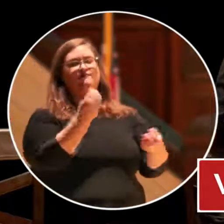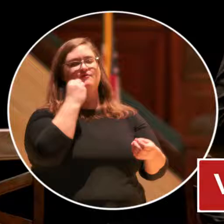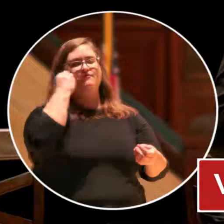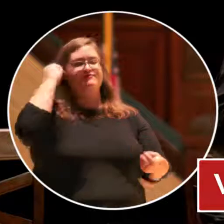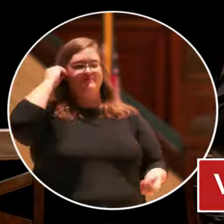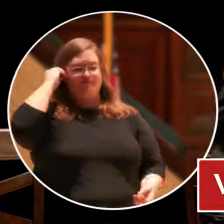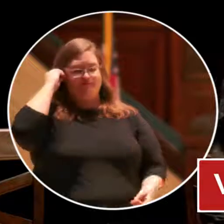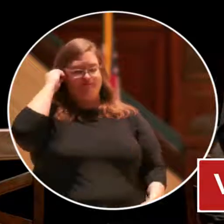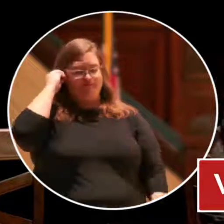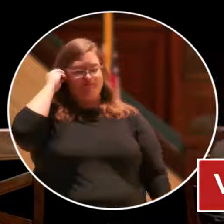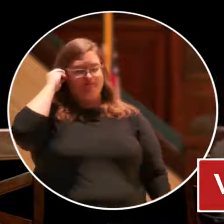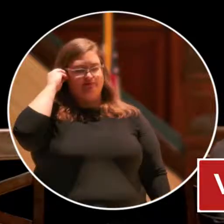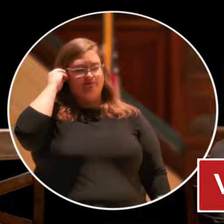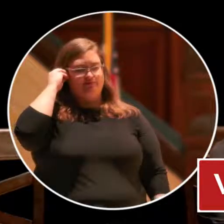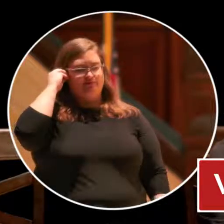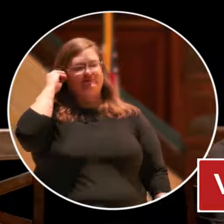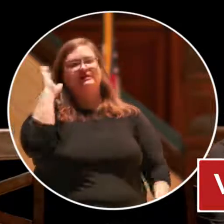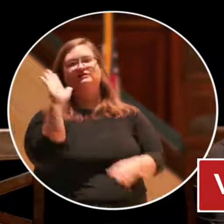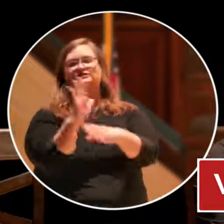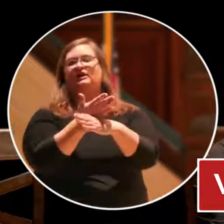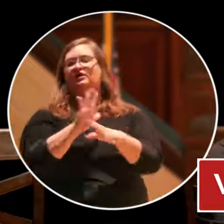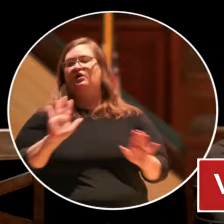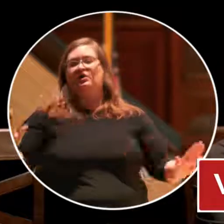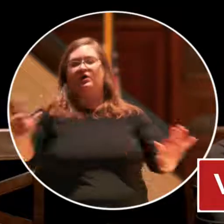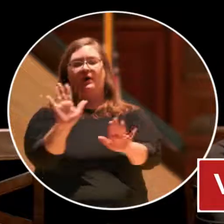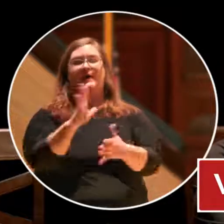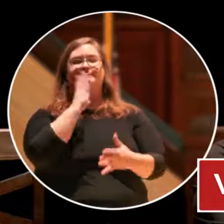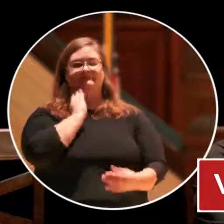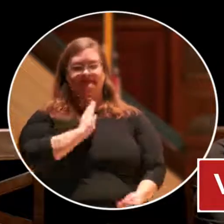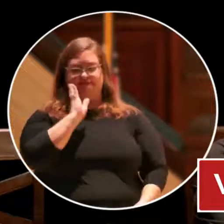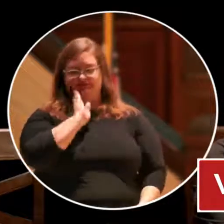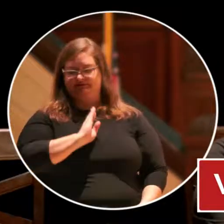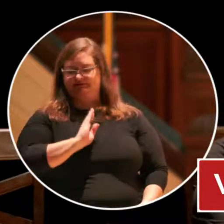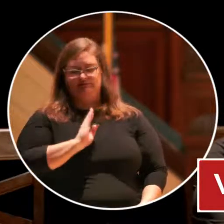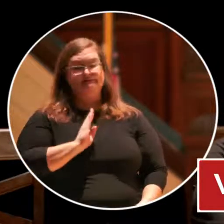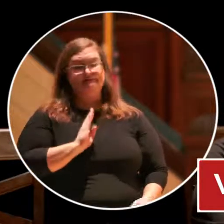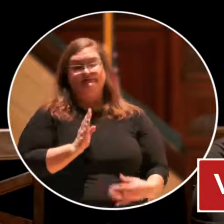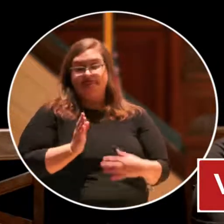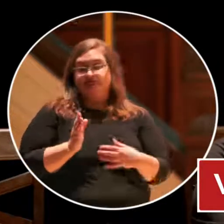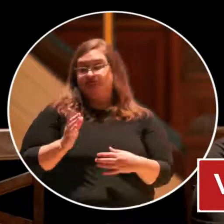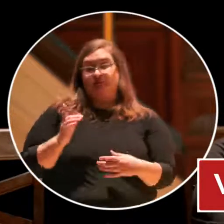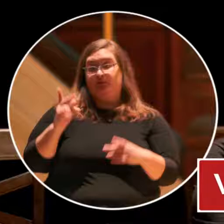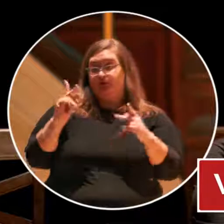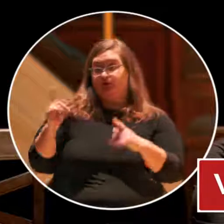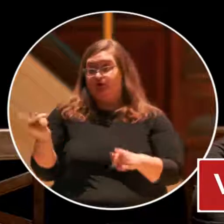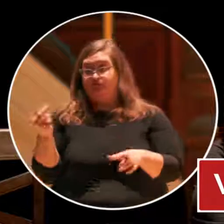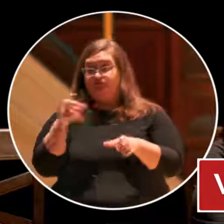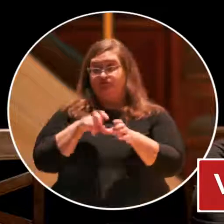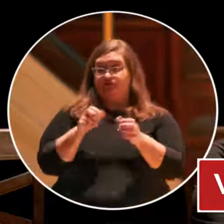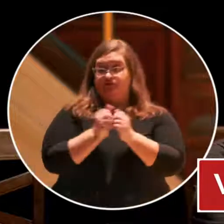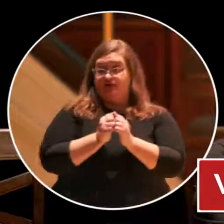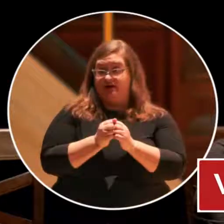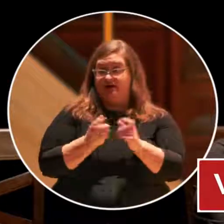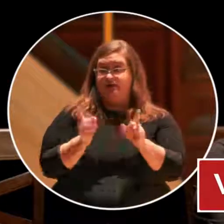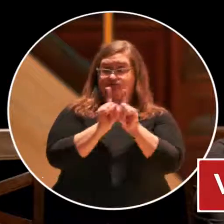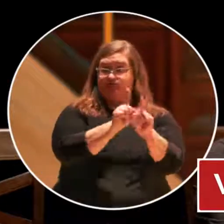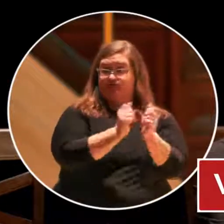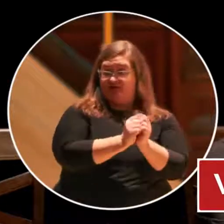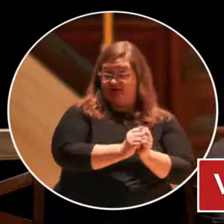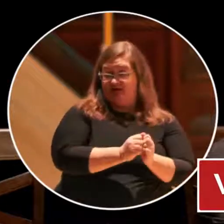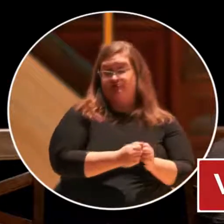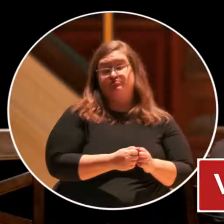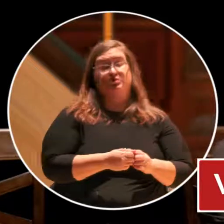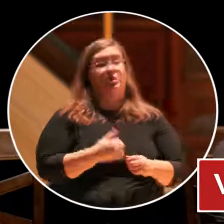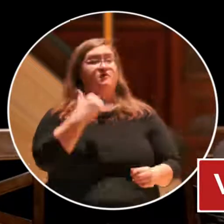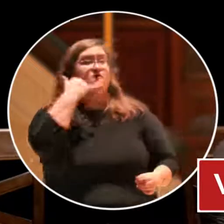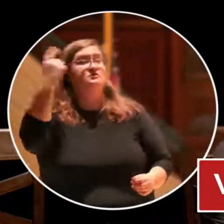tonight, share your experience with whomever you came with, whoever you're calling on the